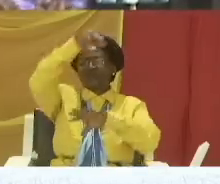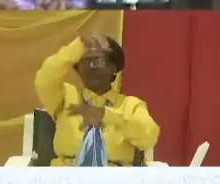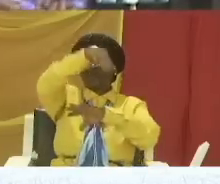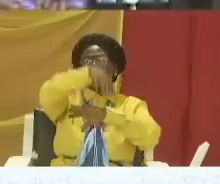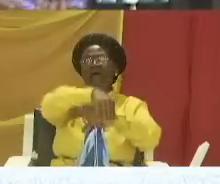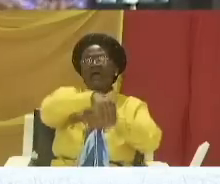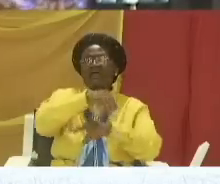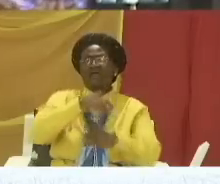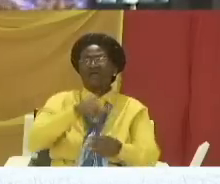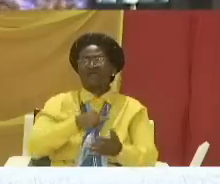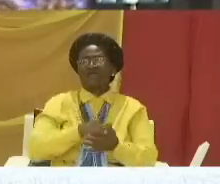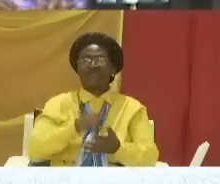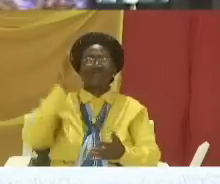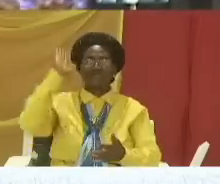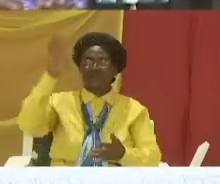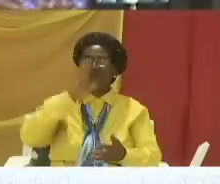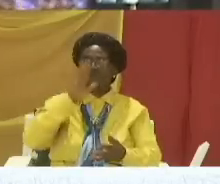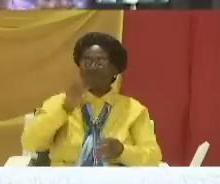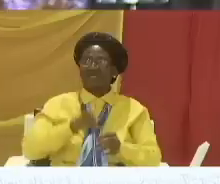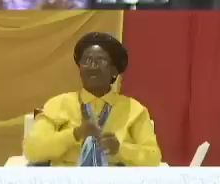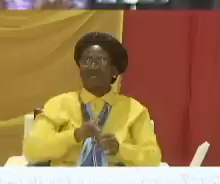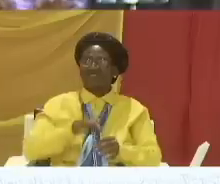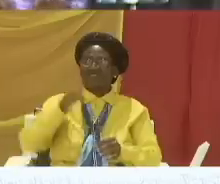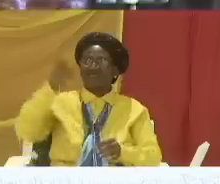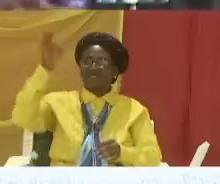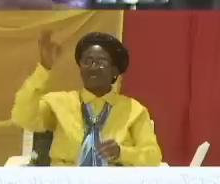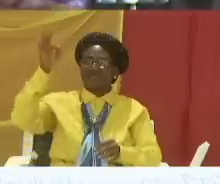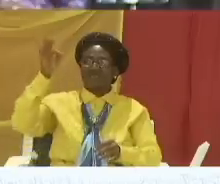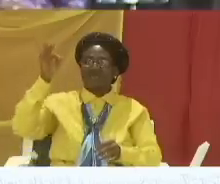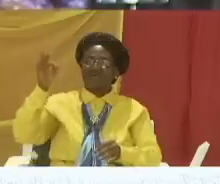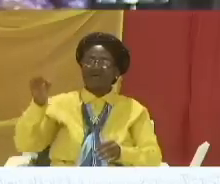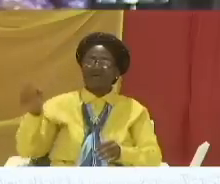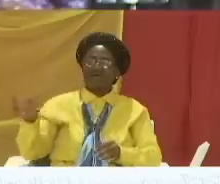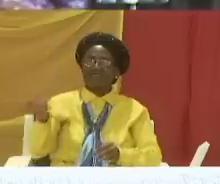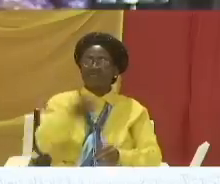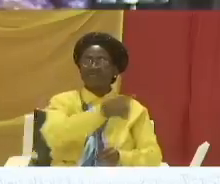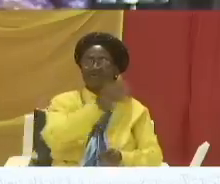It will be spiritual. You may not feel it.